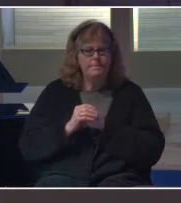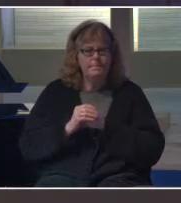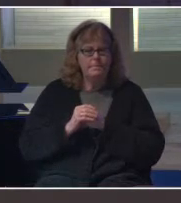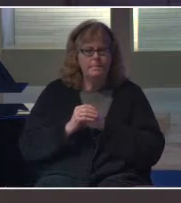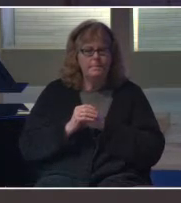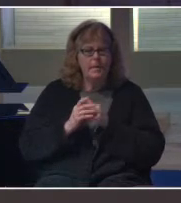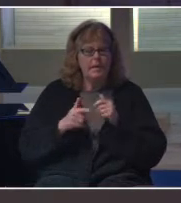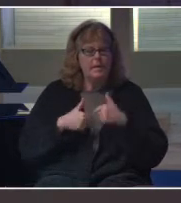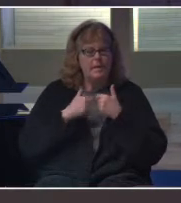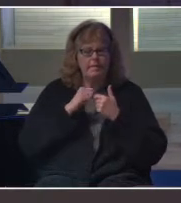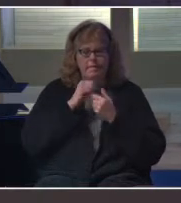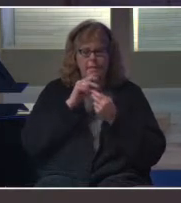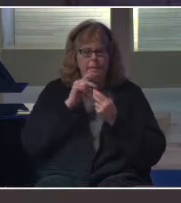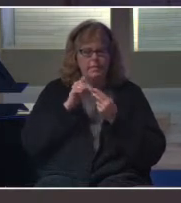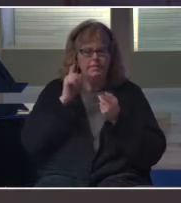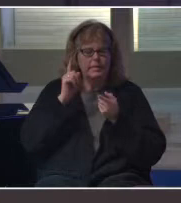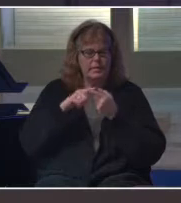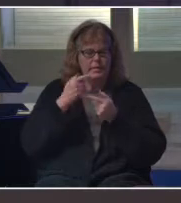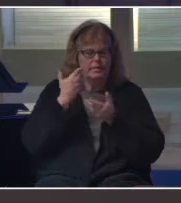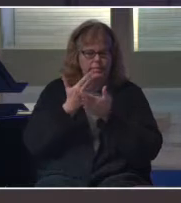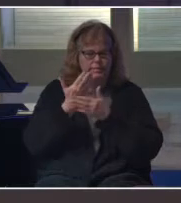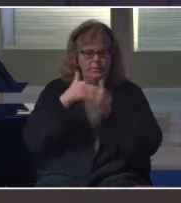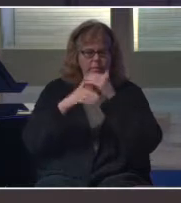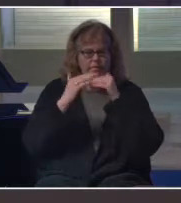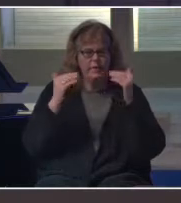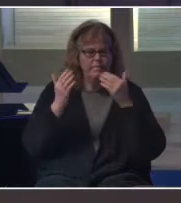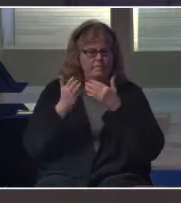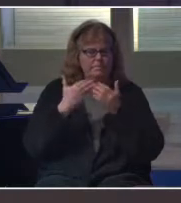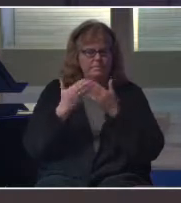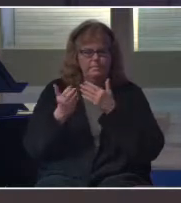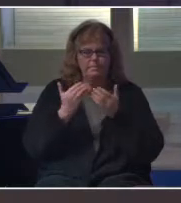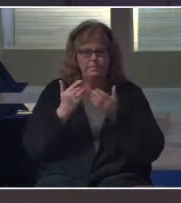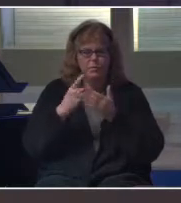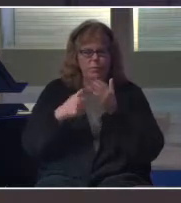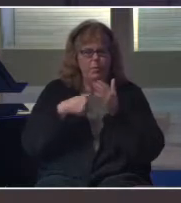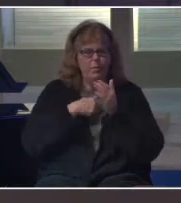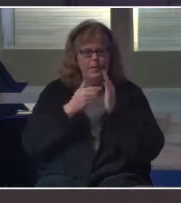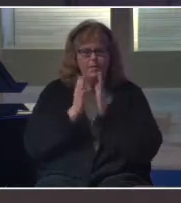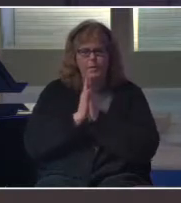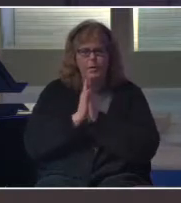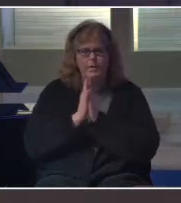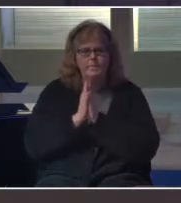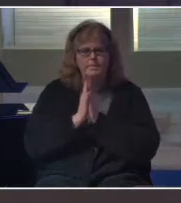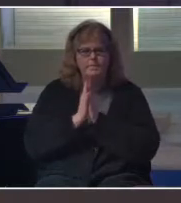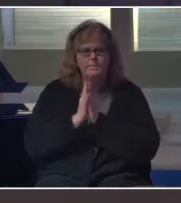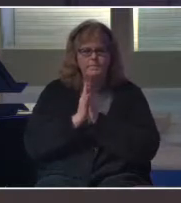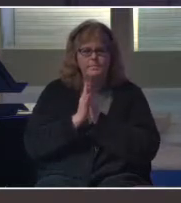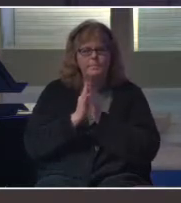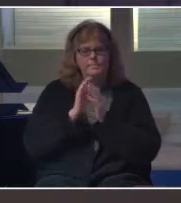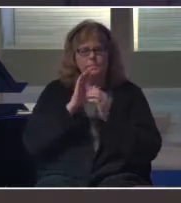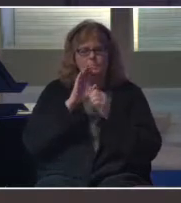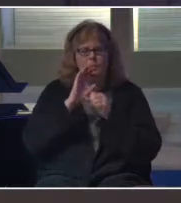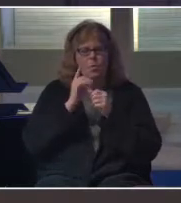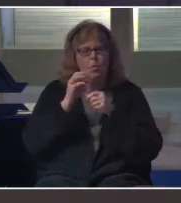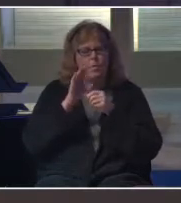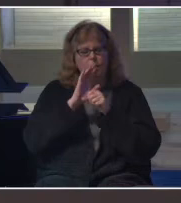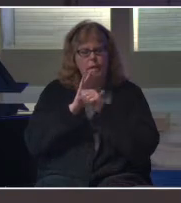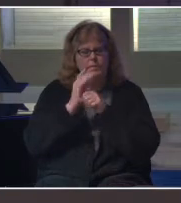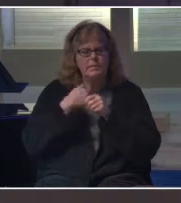Life will not be perfect until we get to heaven, no matter what we pray for or the promises that we